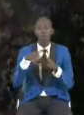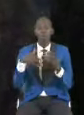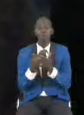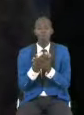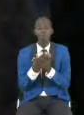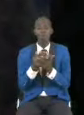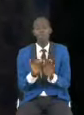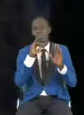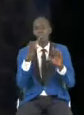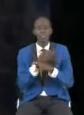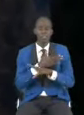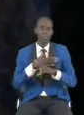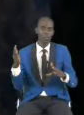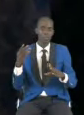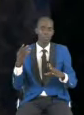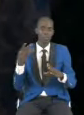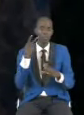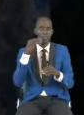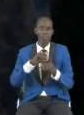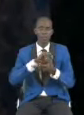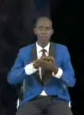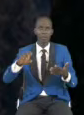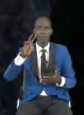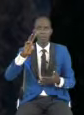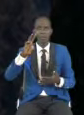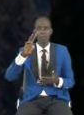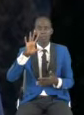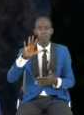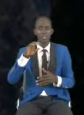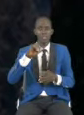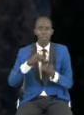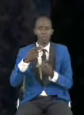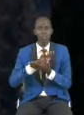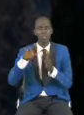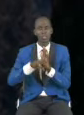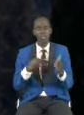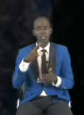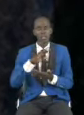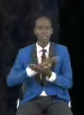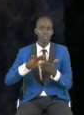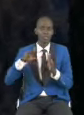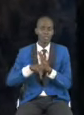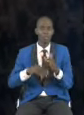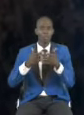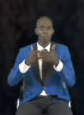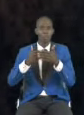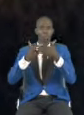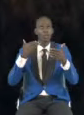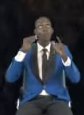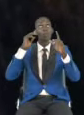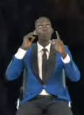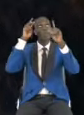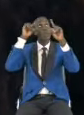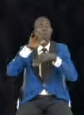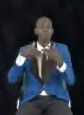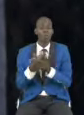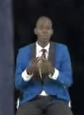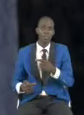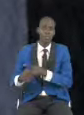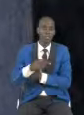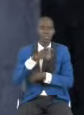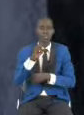verse 75. In holiness and righteousness before him all the days